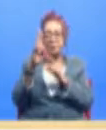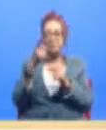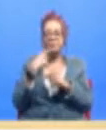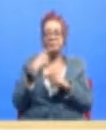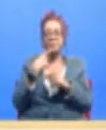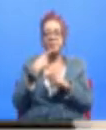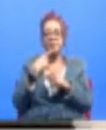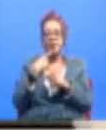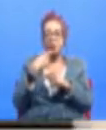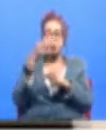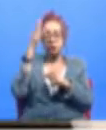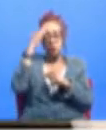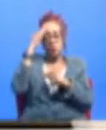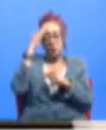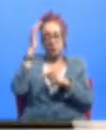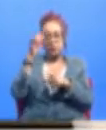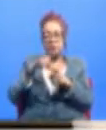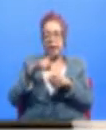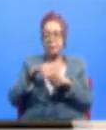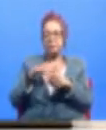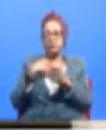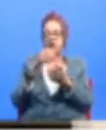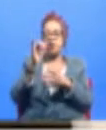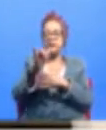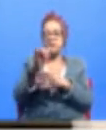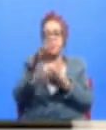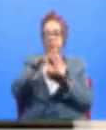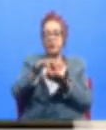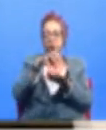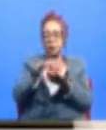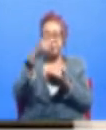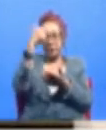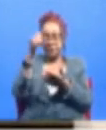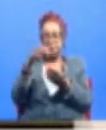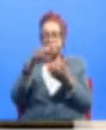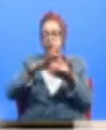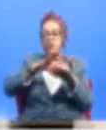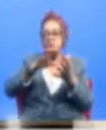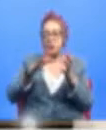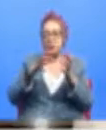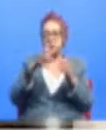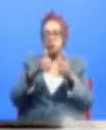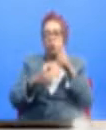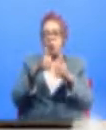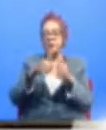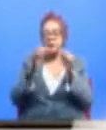economies coming into such positions because of the complexities it does precipitate for the